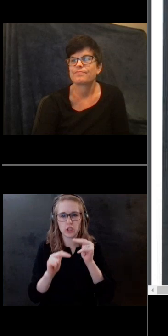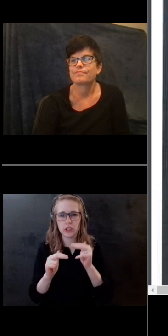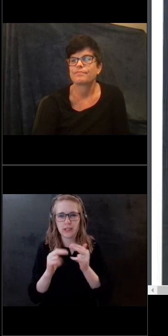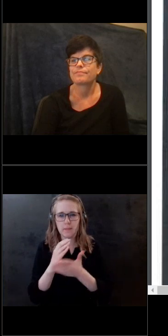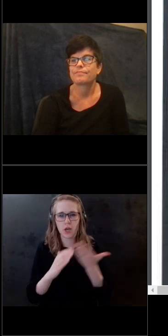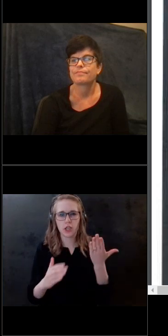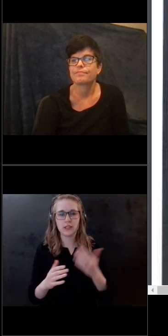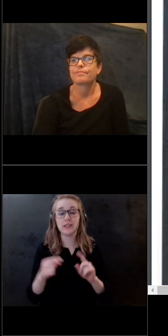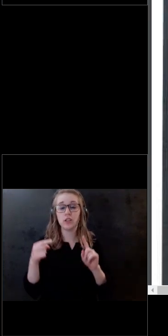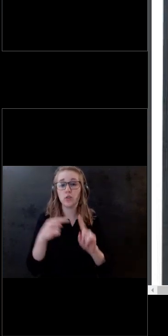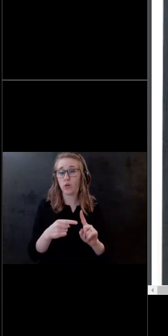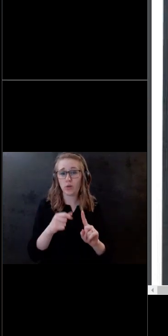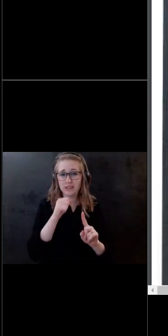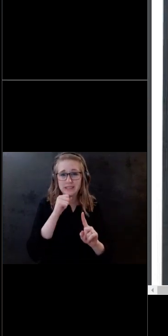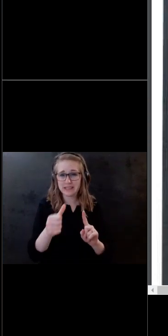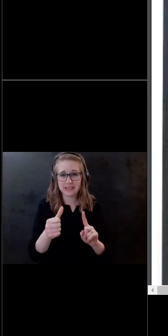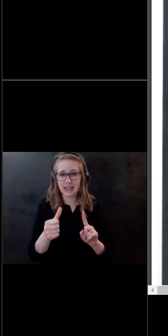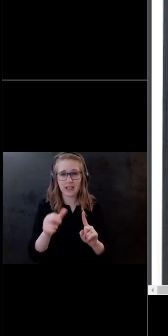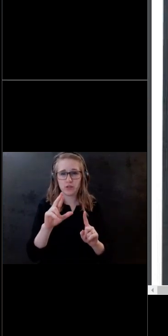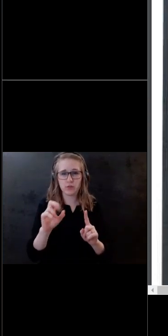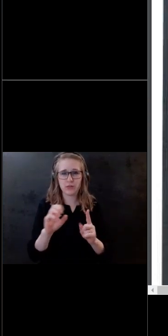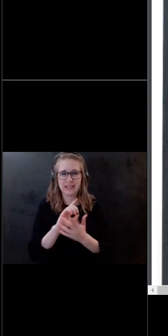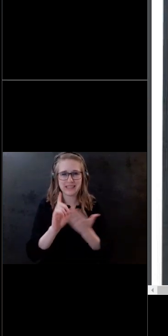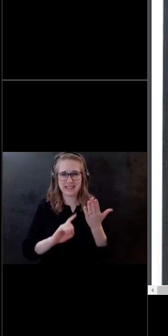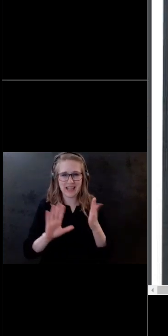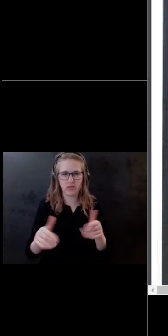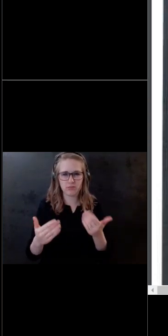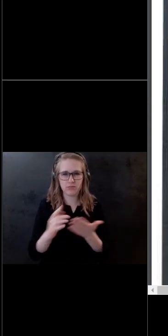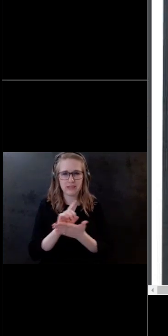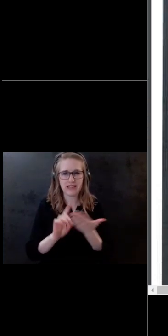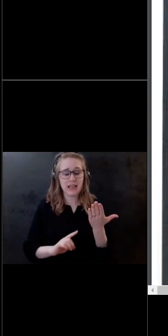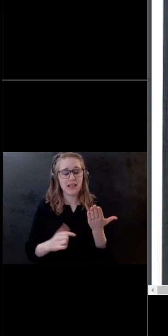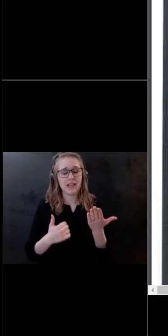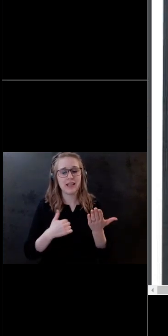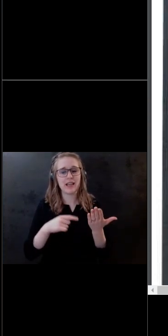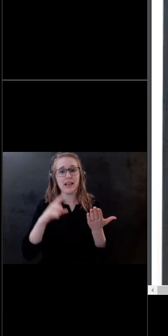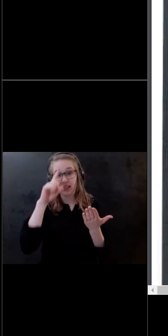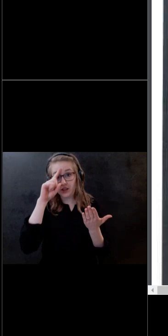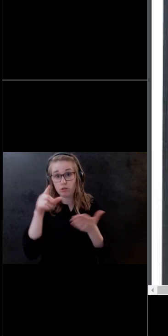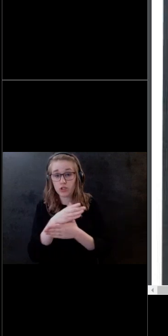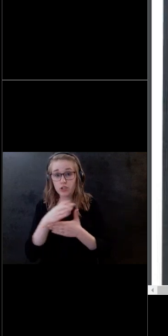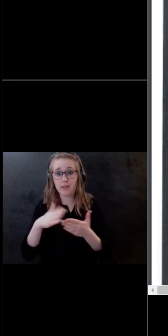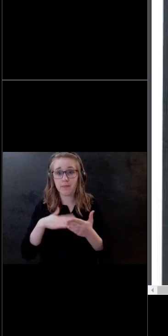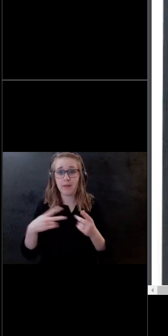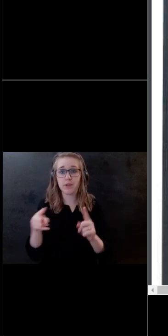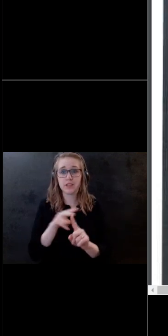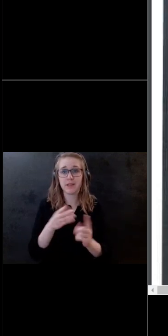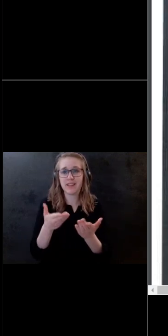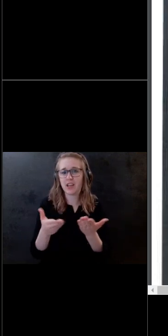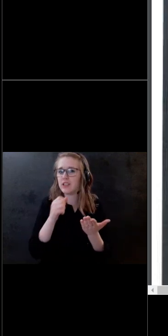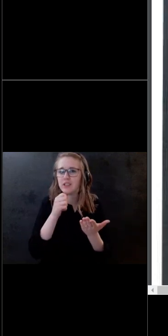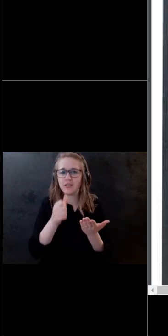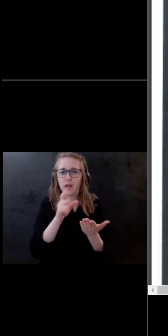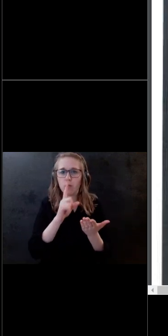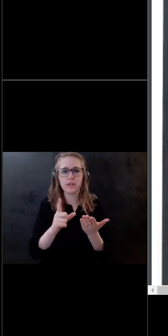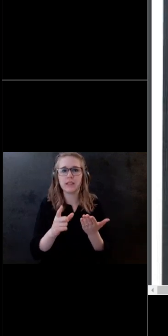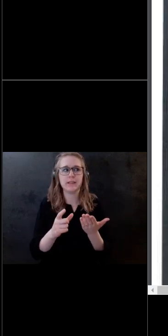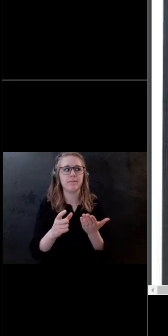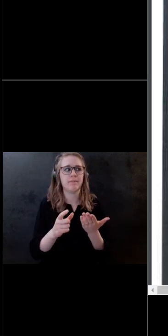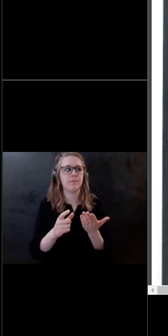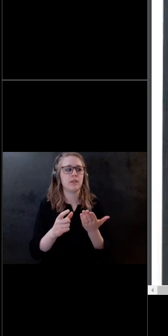Our goal is not to redesign, and I think you share my views there that you're not looking for this project to